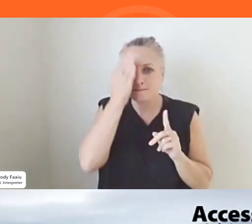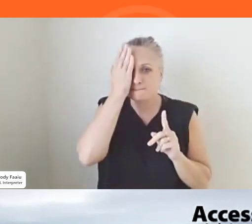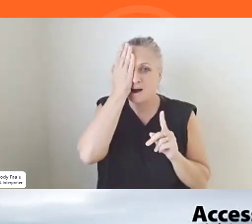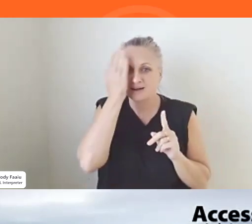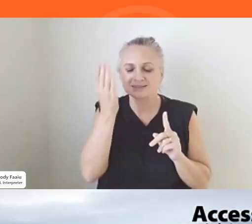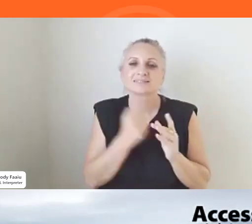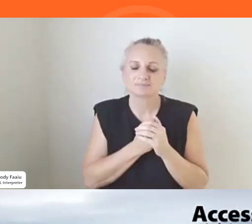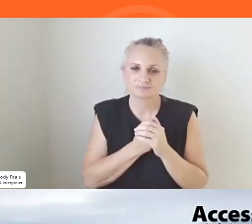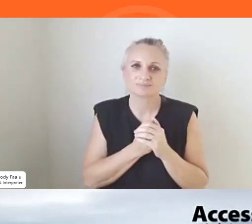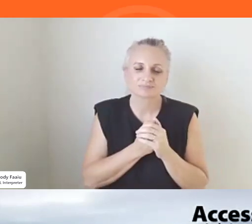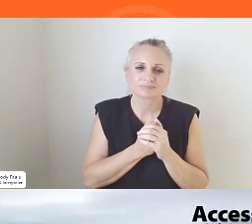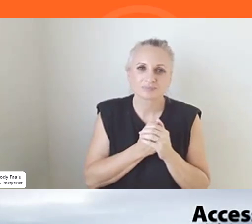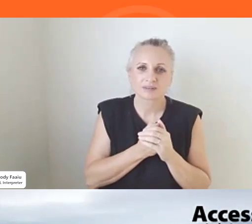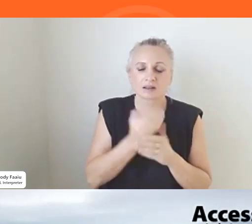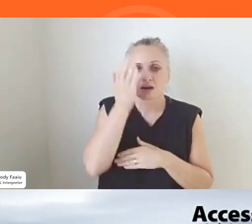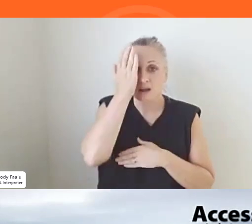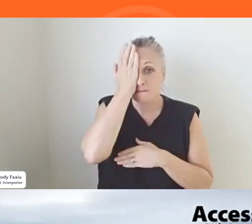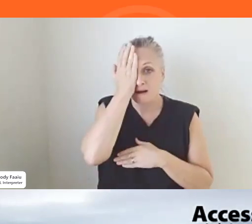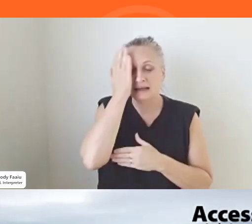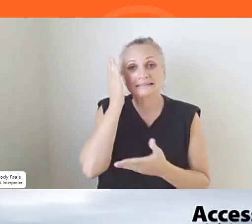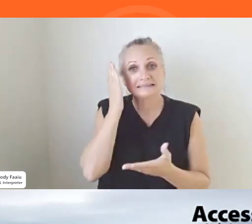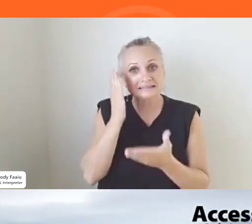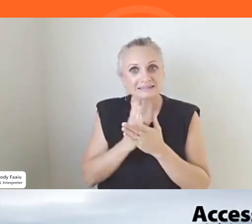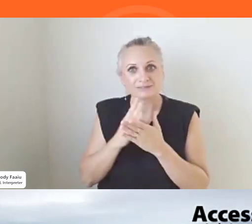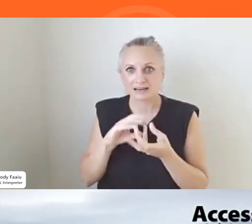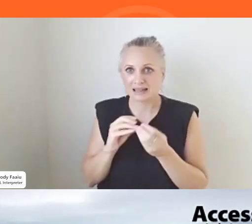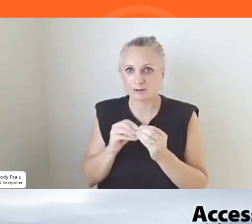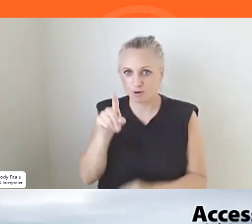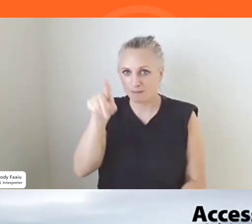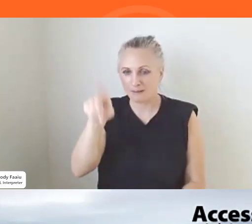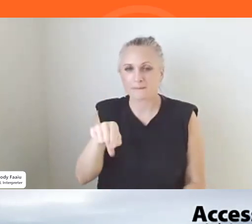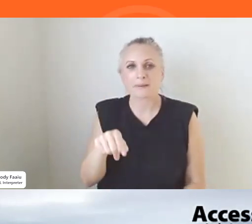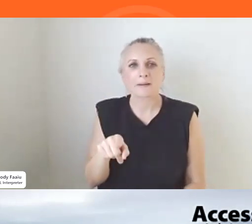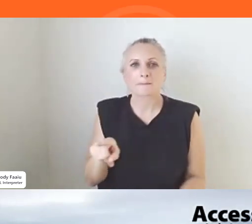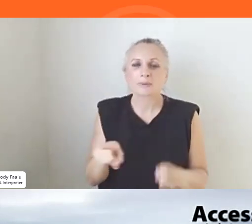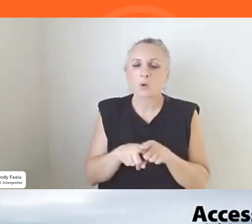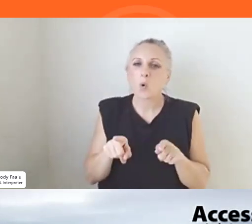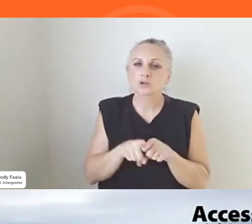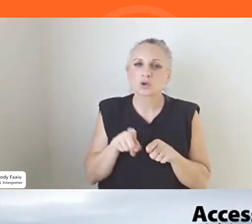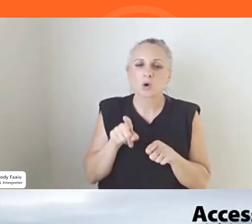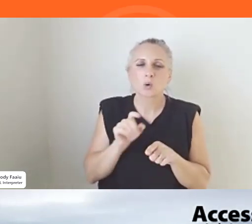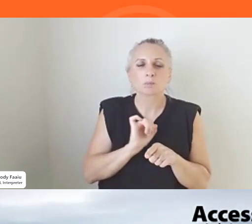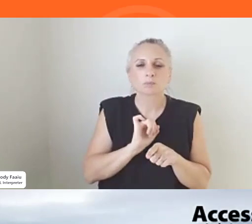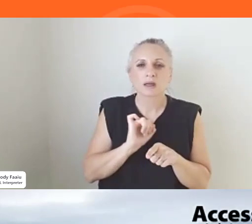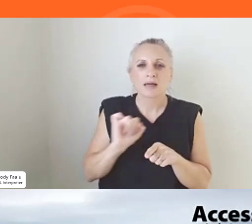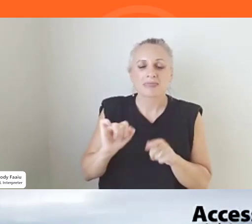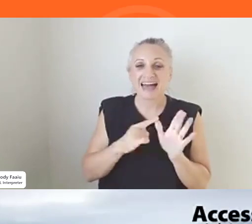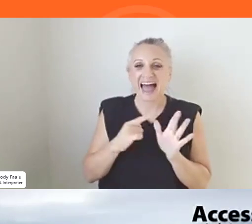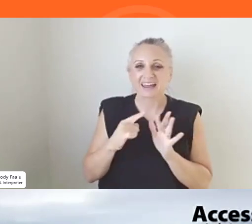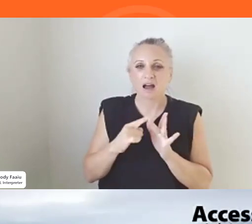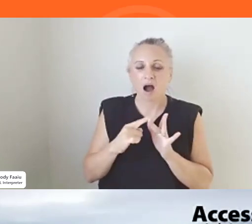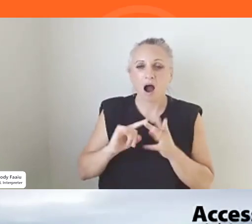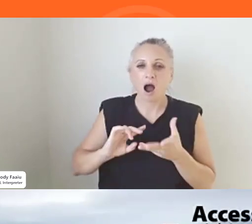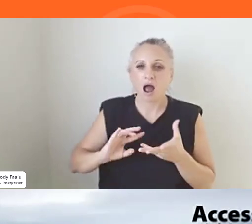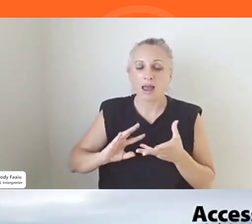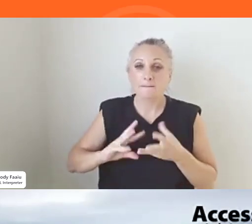bias is definitely a problem as well, but at the same time, you can calibrate these models with prompts to reduce